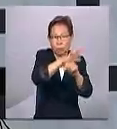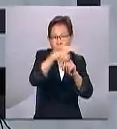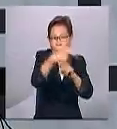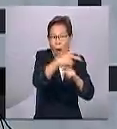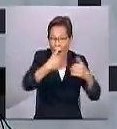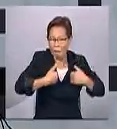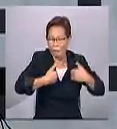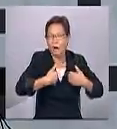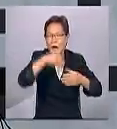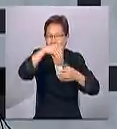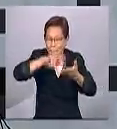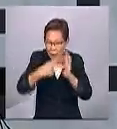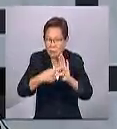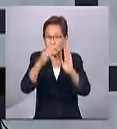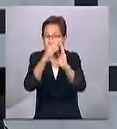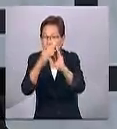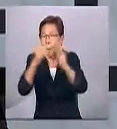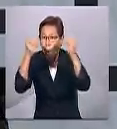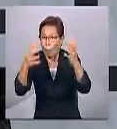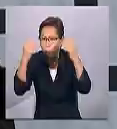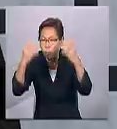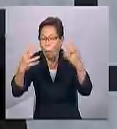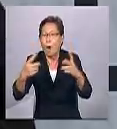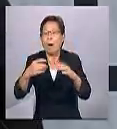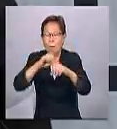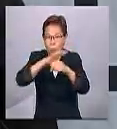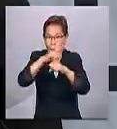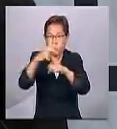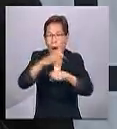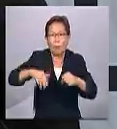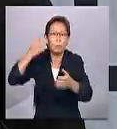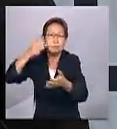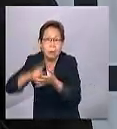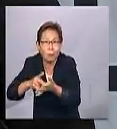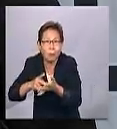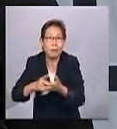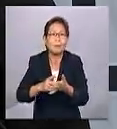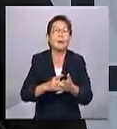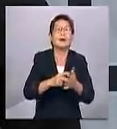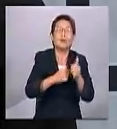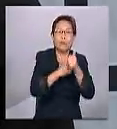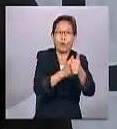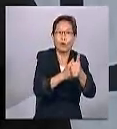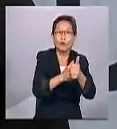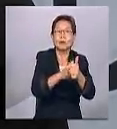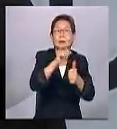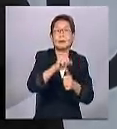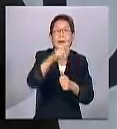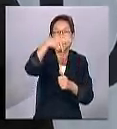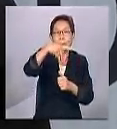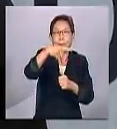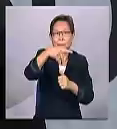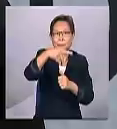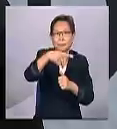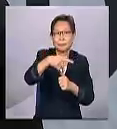in the community, there are many more positive not detected. But the benchmark of WHO is that if you do 100 tests, then